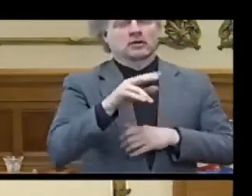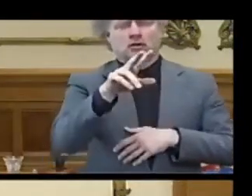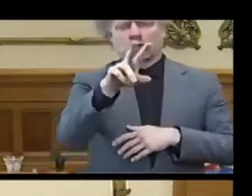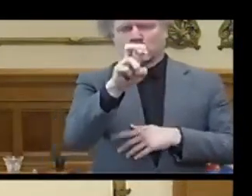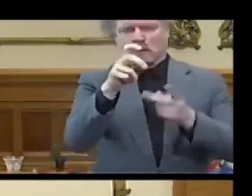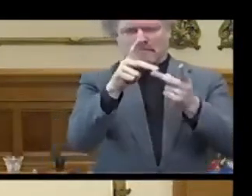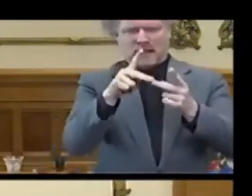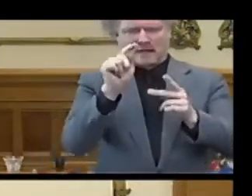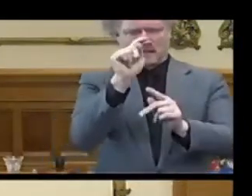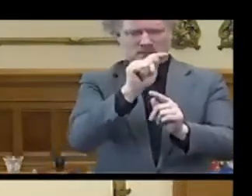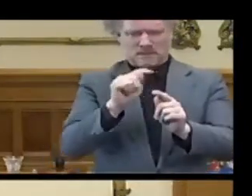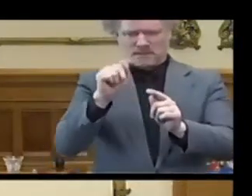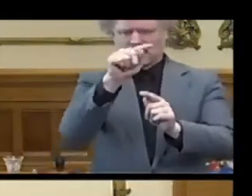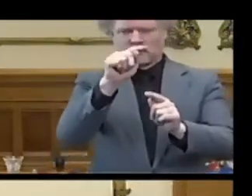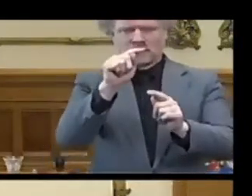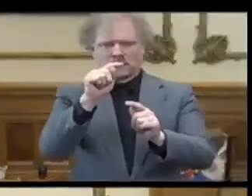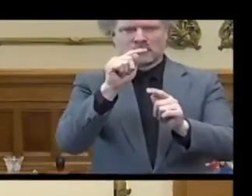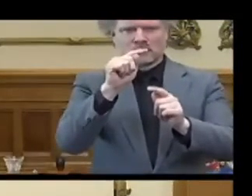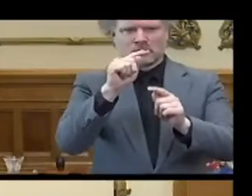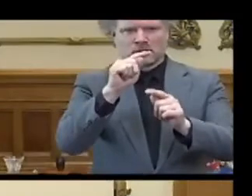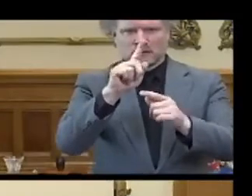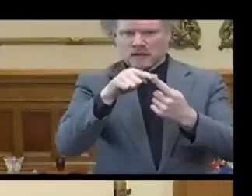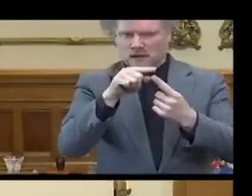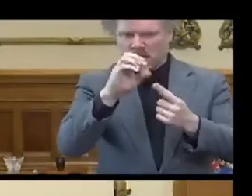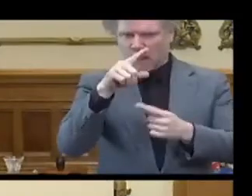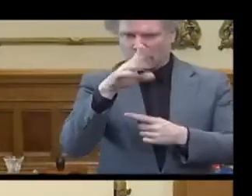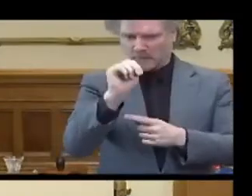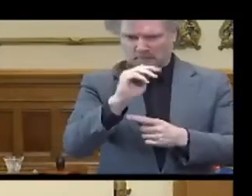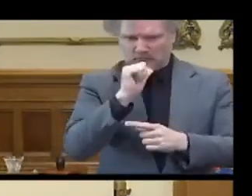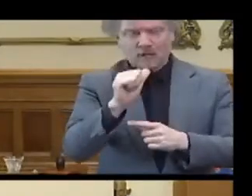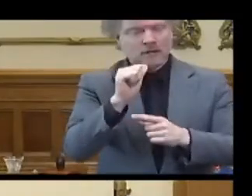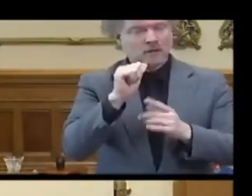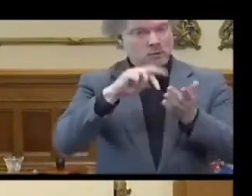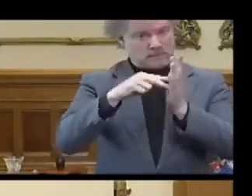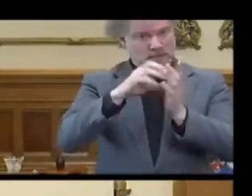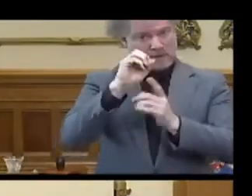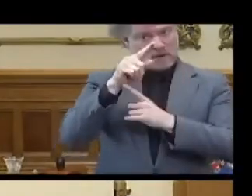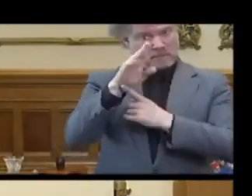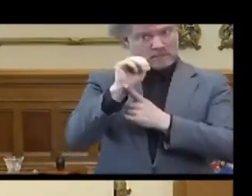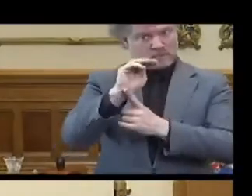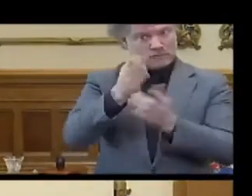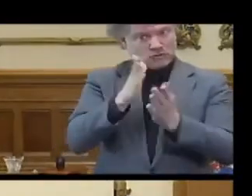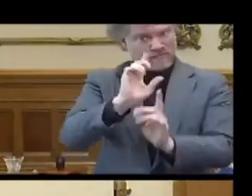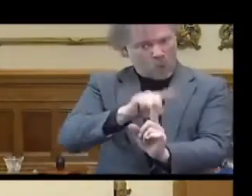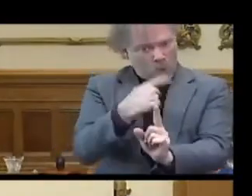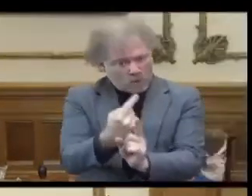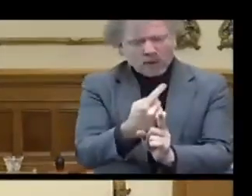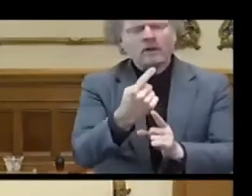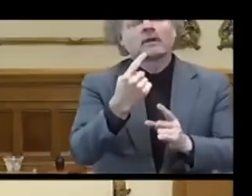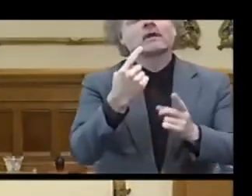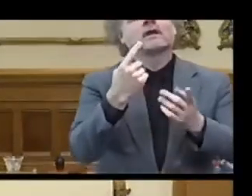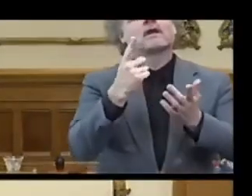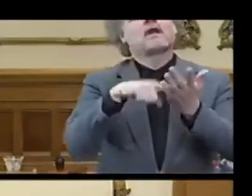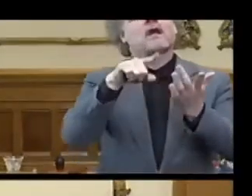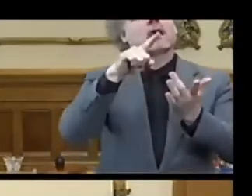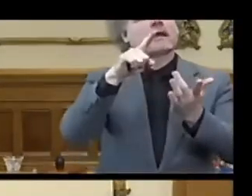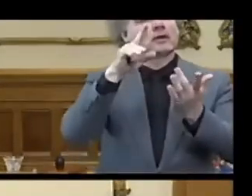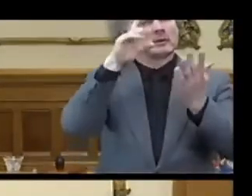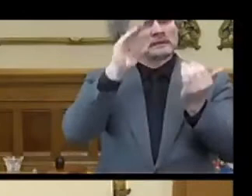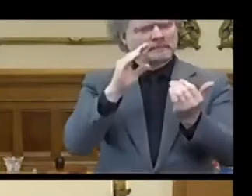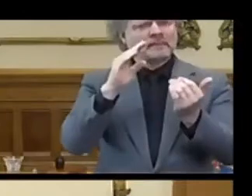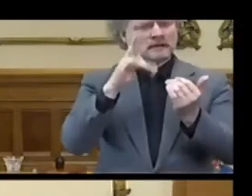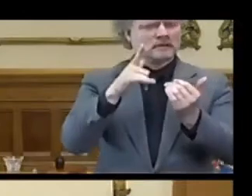sites and those aren't all OptumServe sites. Does that apply only to OptumServe? And what do you hope to gain from this other